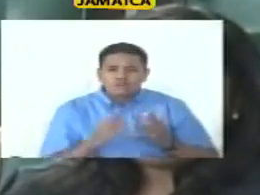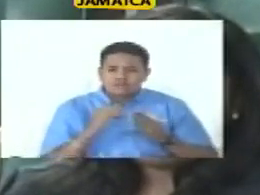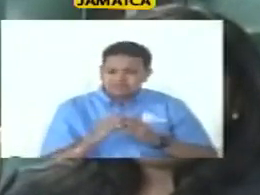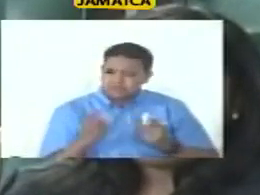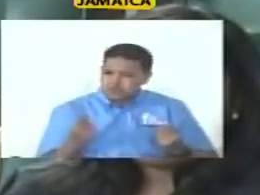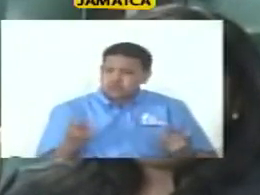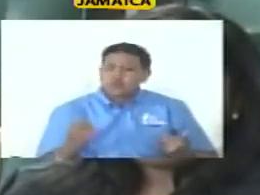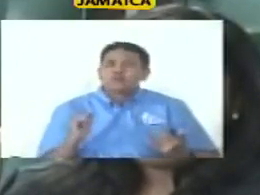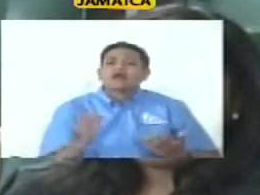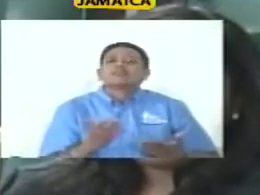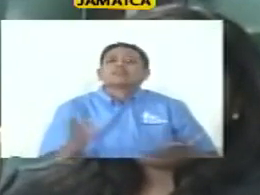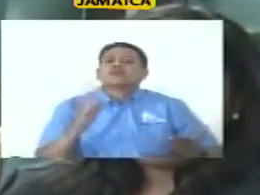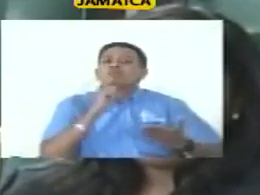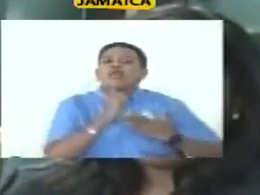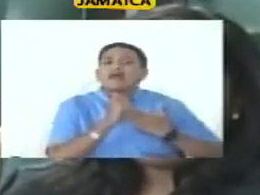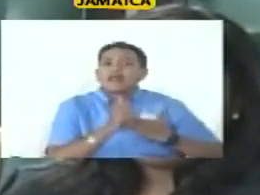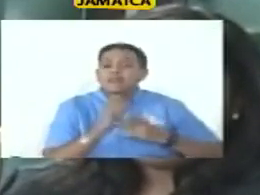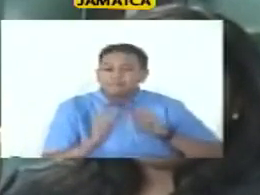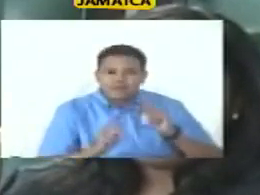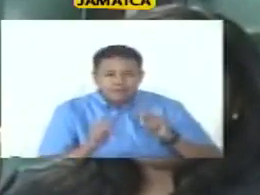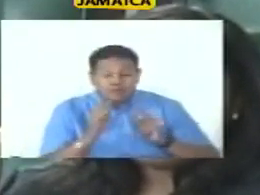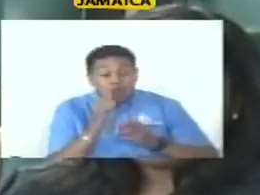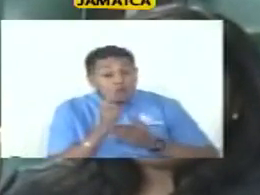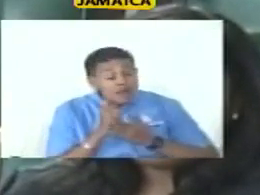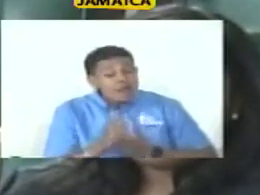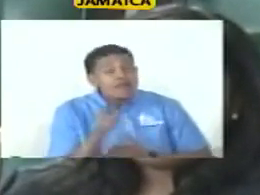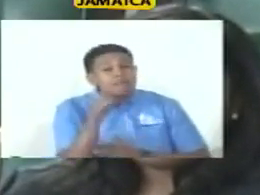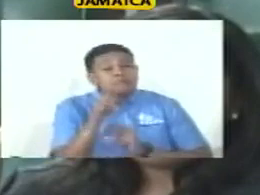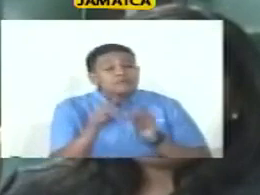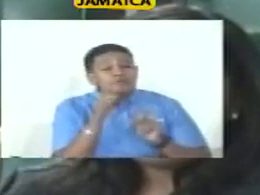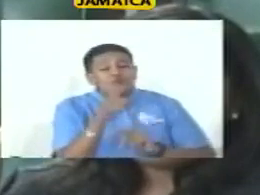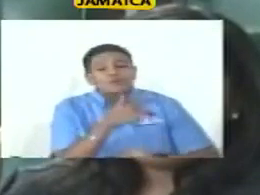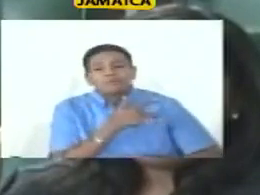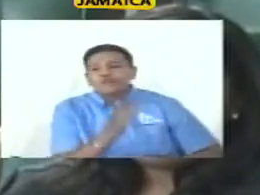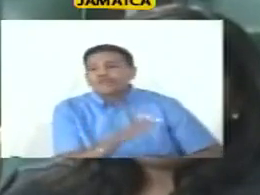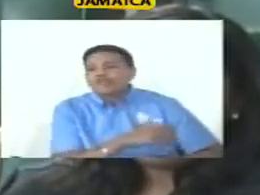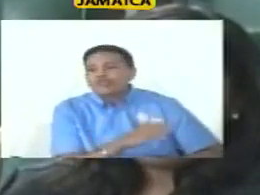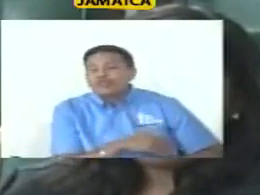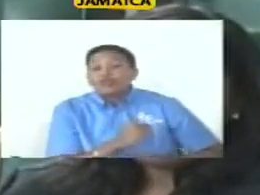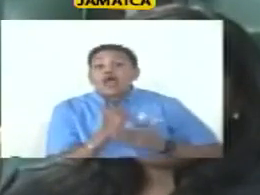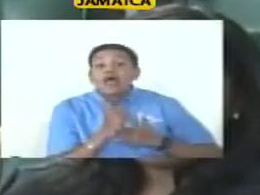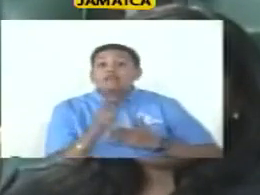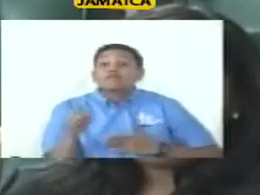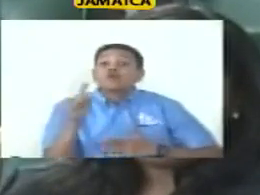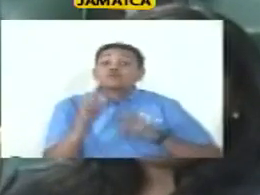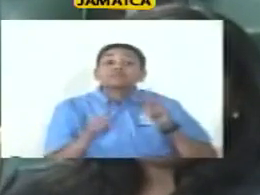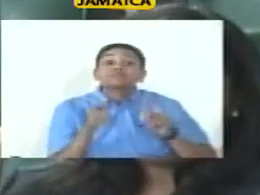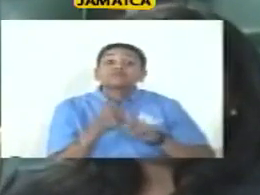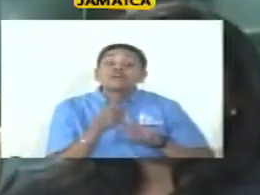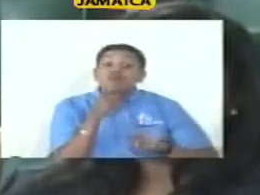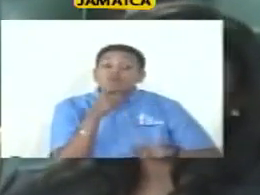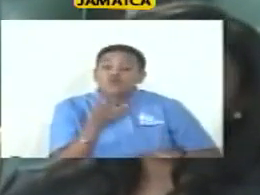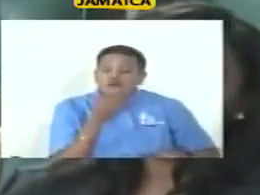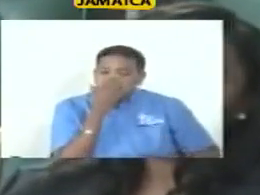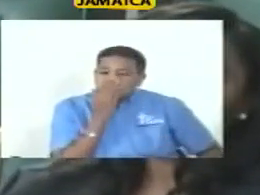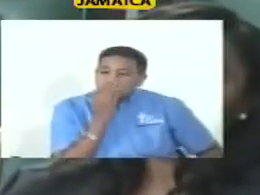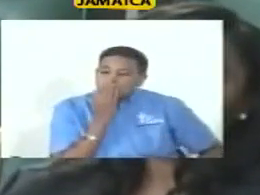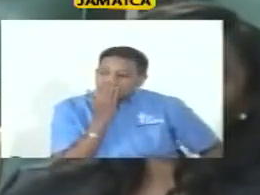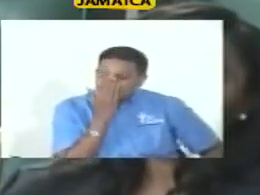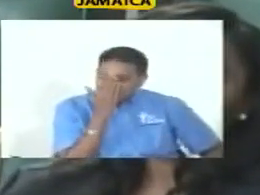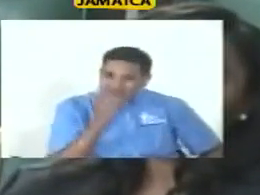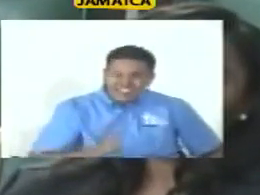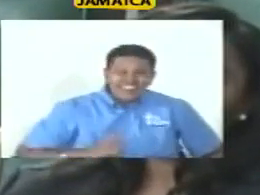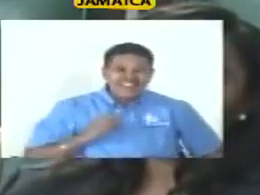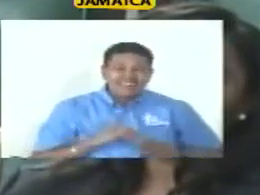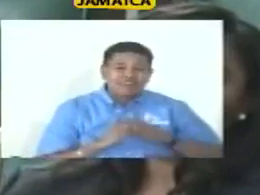that help people, that help the marginalized, that help those persons who are who live in